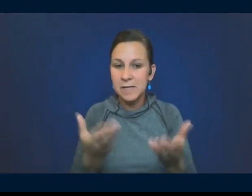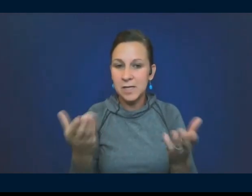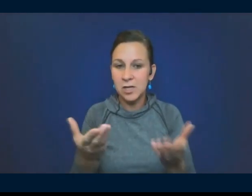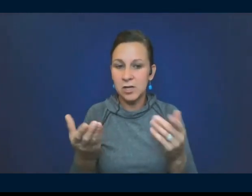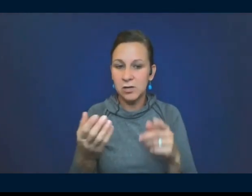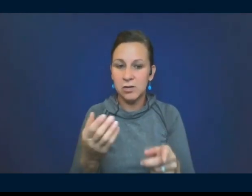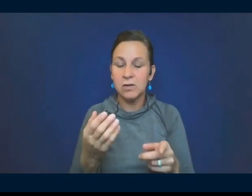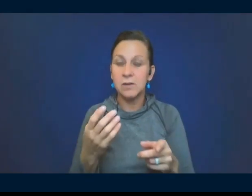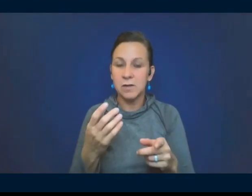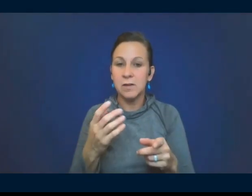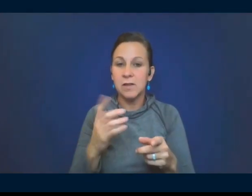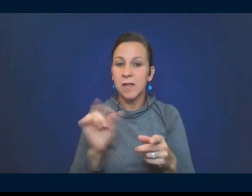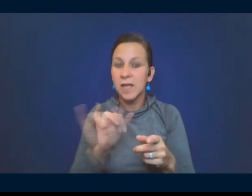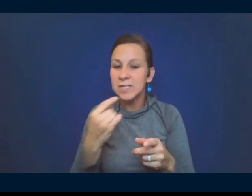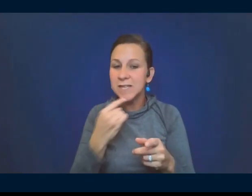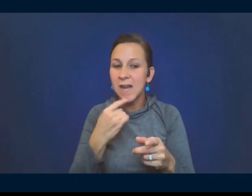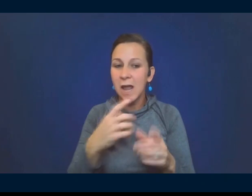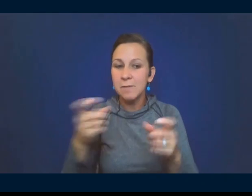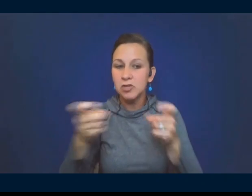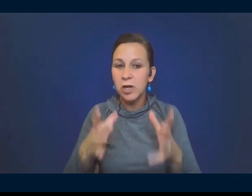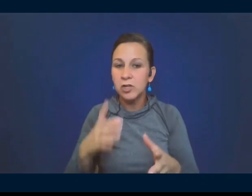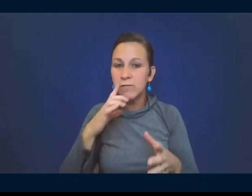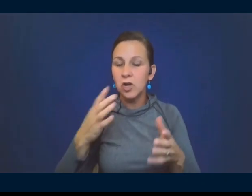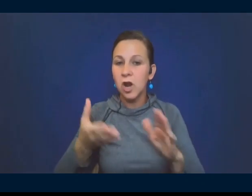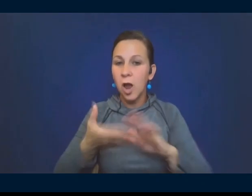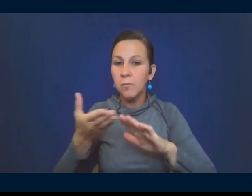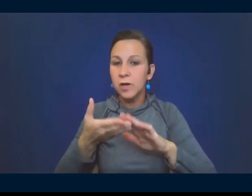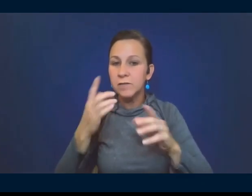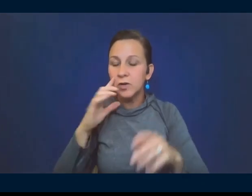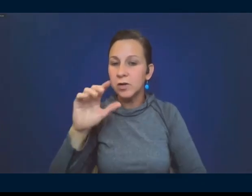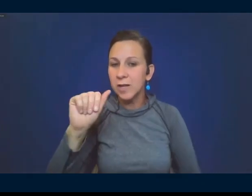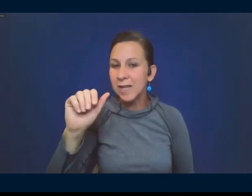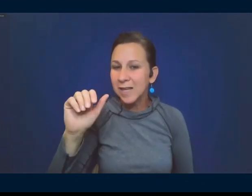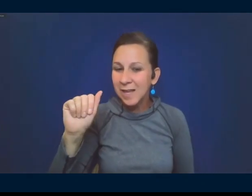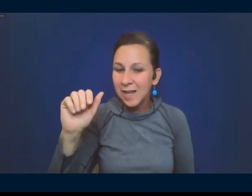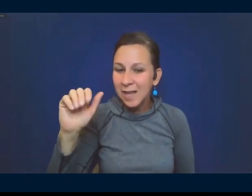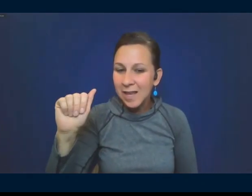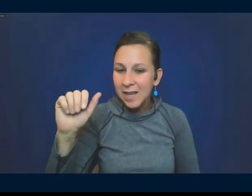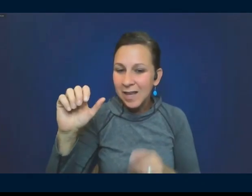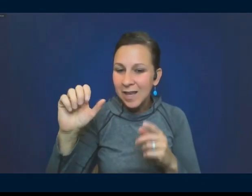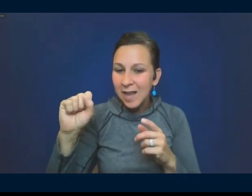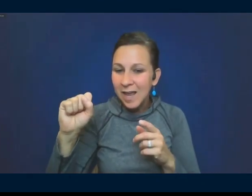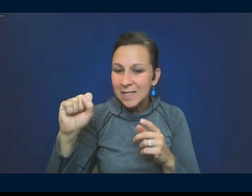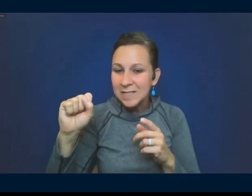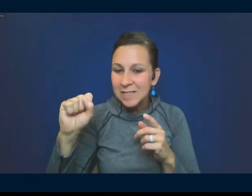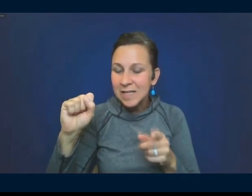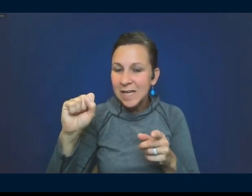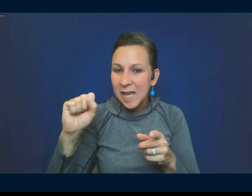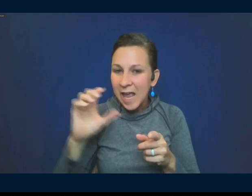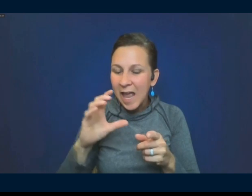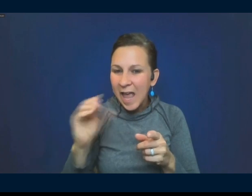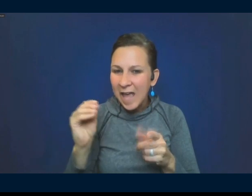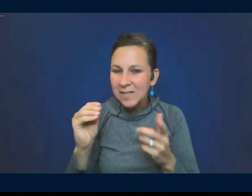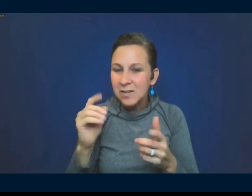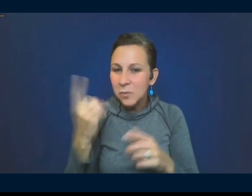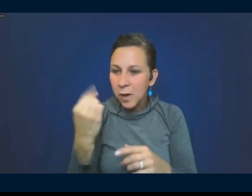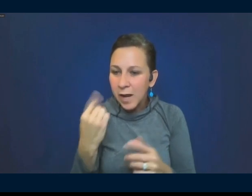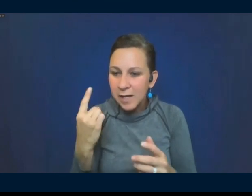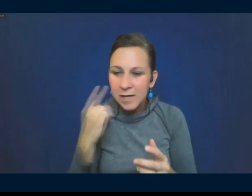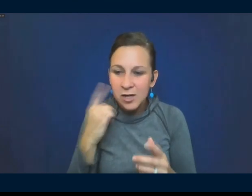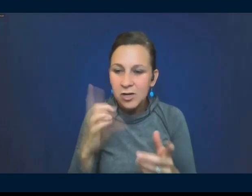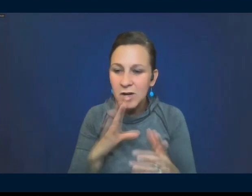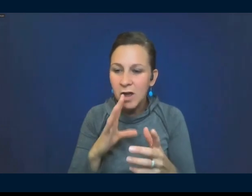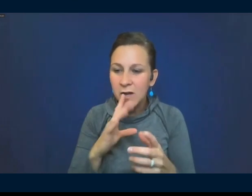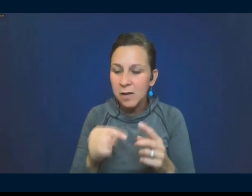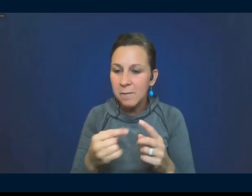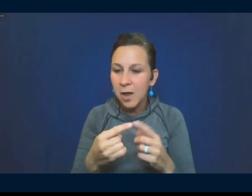introduction. Like she said, I'm the Director of Operations for AAAS's Immersive Fellowships programs. And the one that I'm here to talk about today is the Mass Media Science